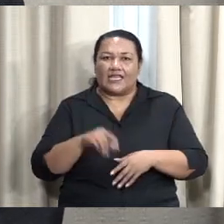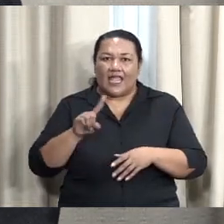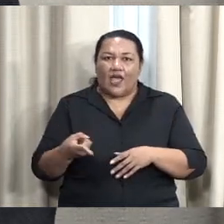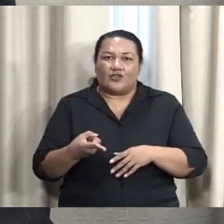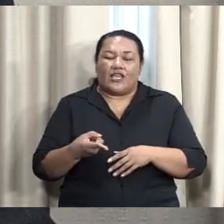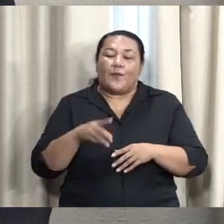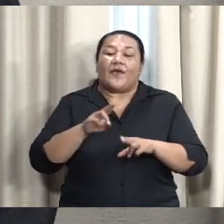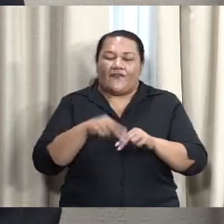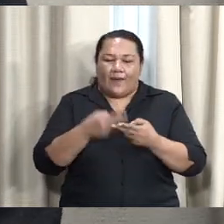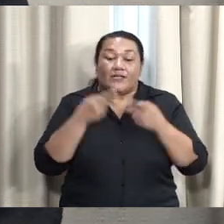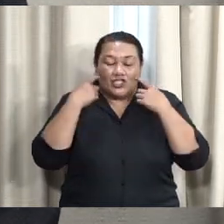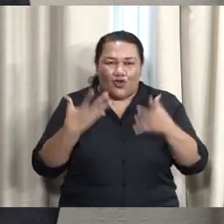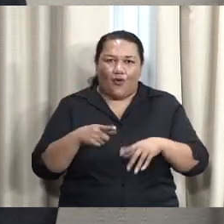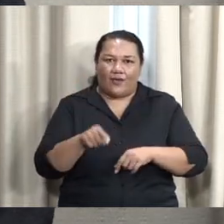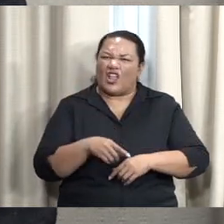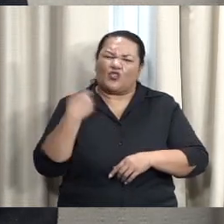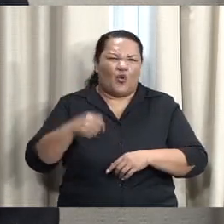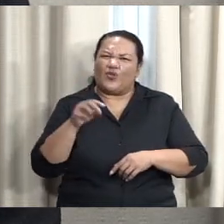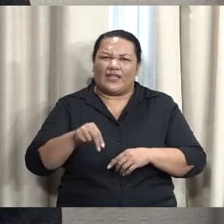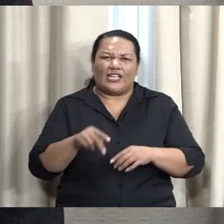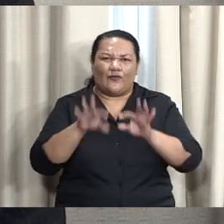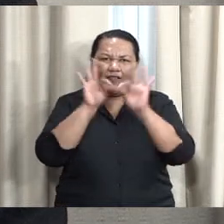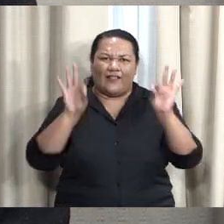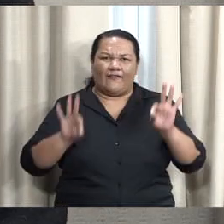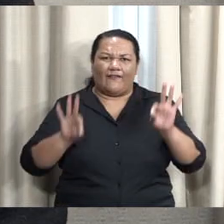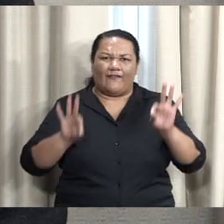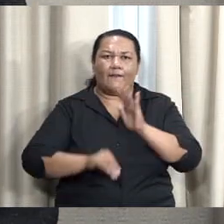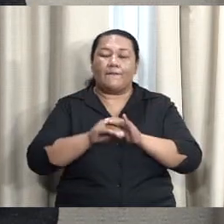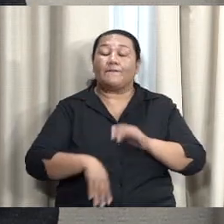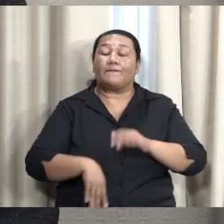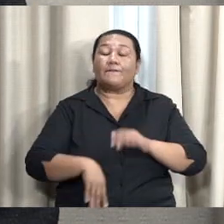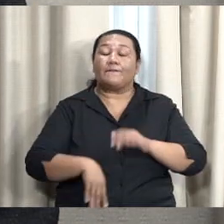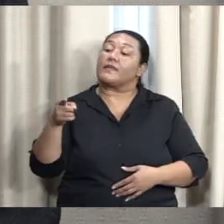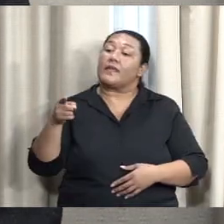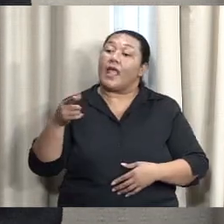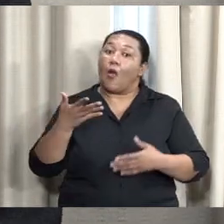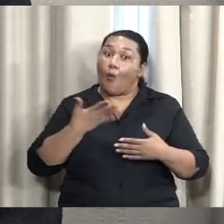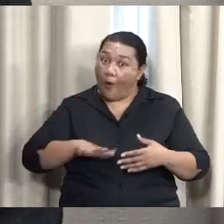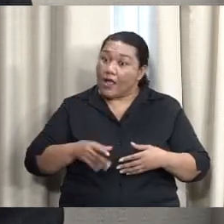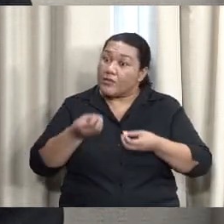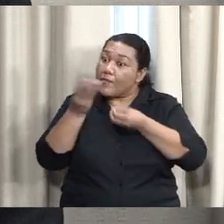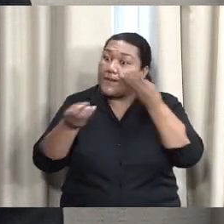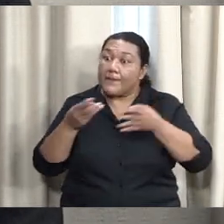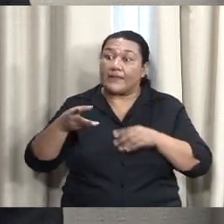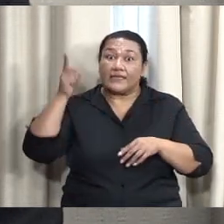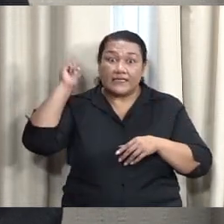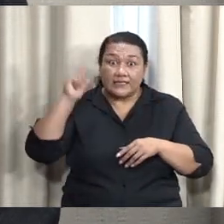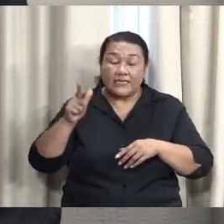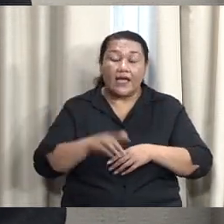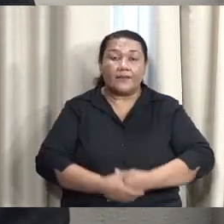I would therefore like to emphasize that the teachers, heads